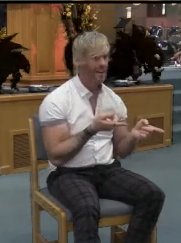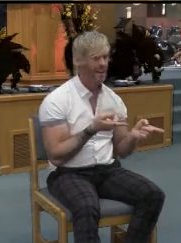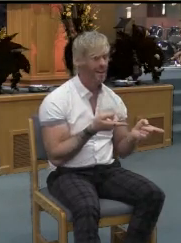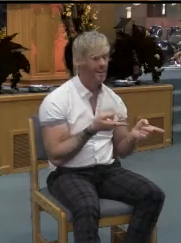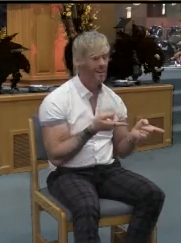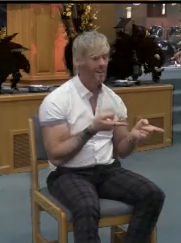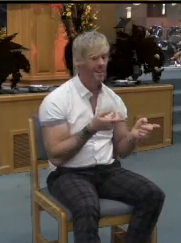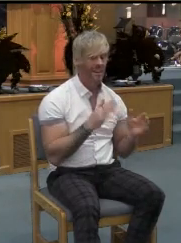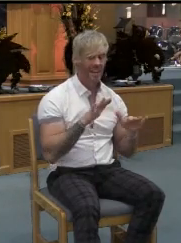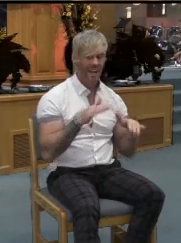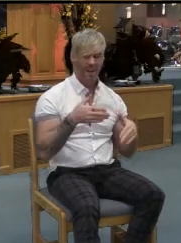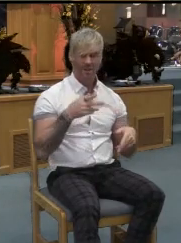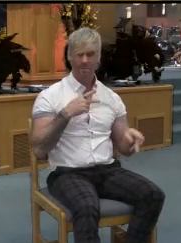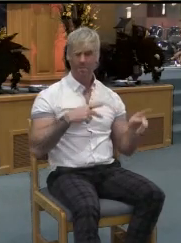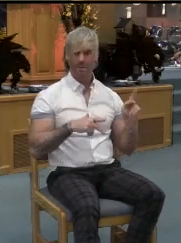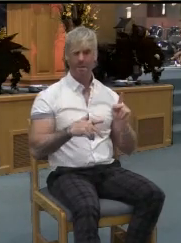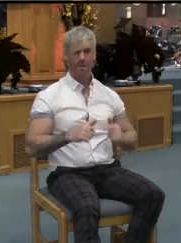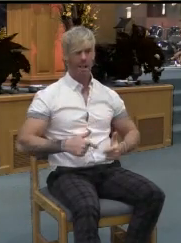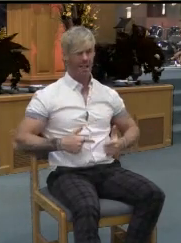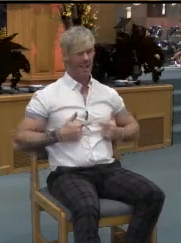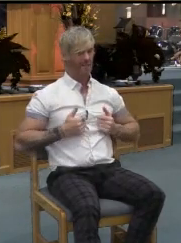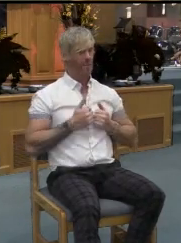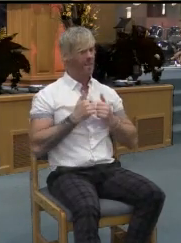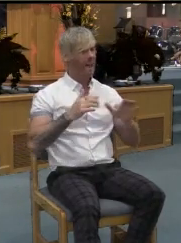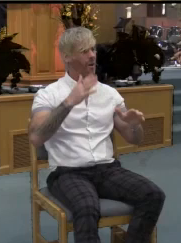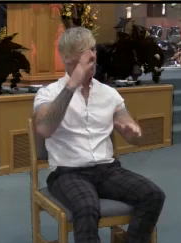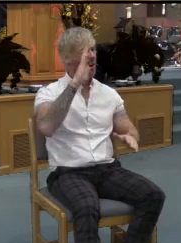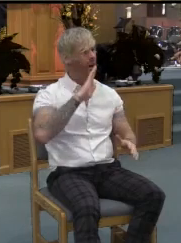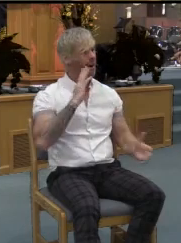How do people live who don't know God?